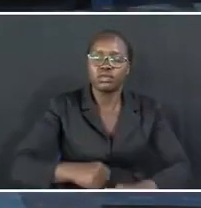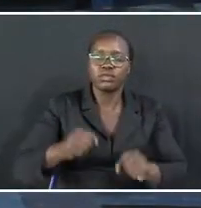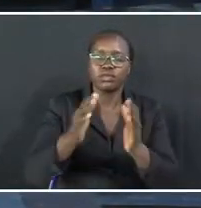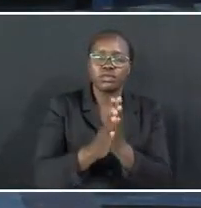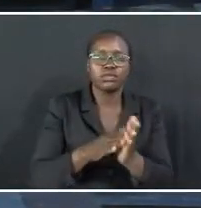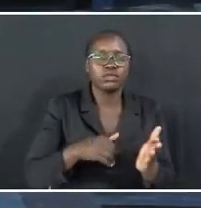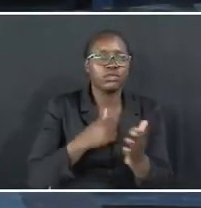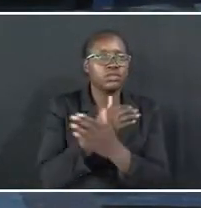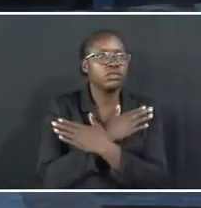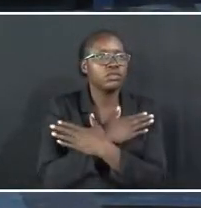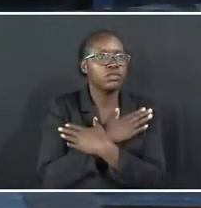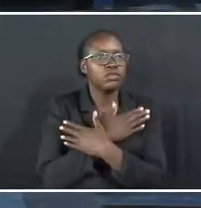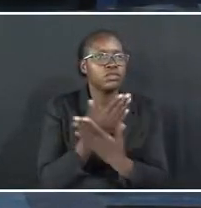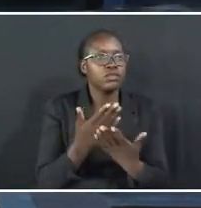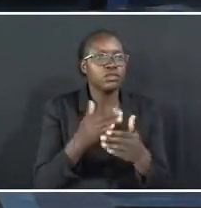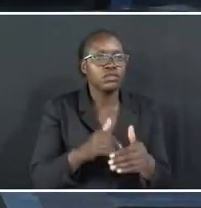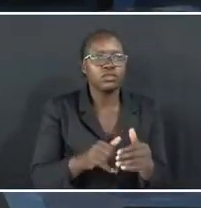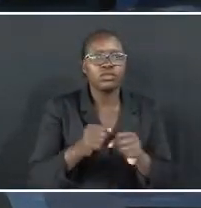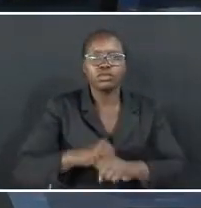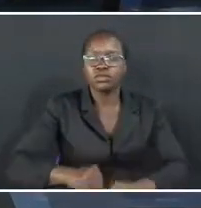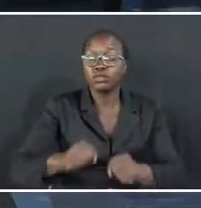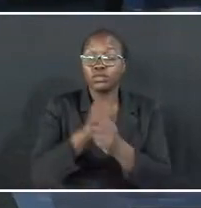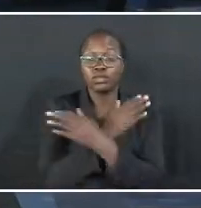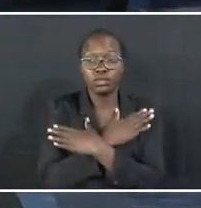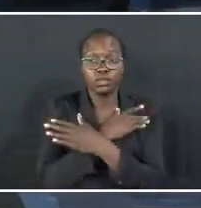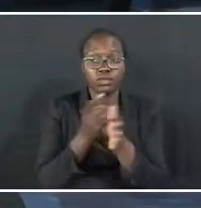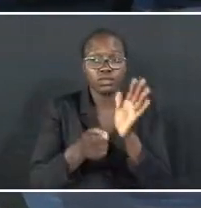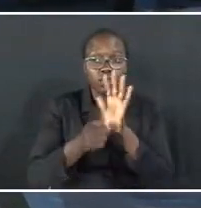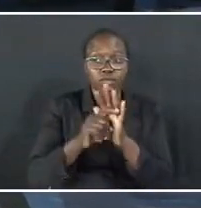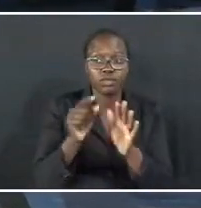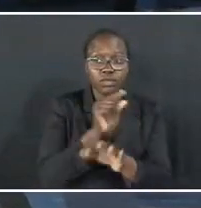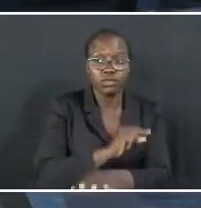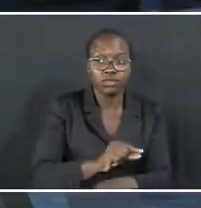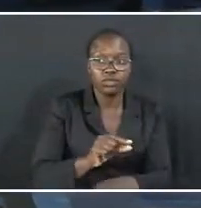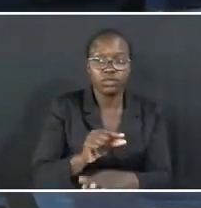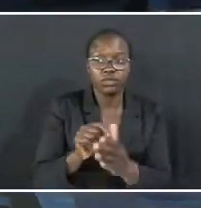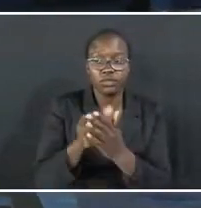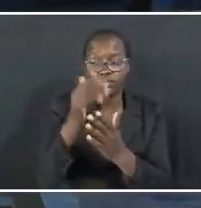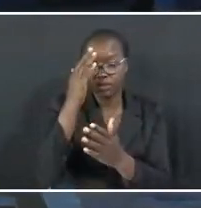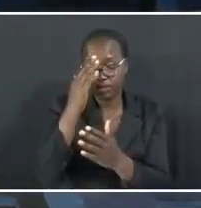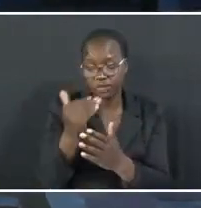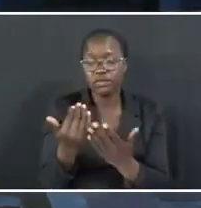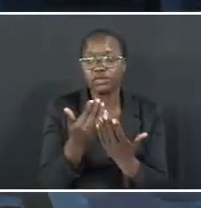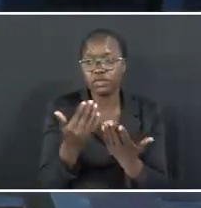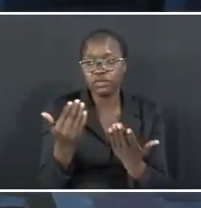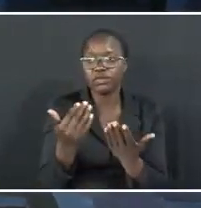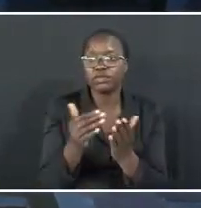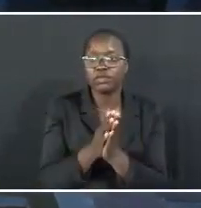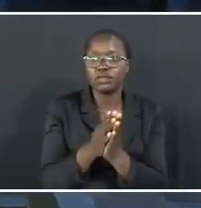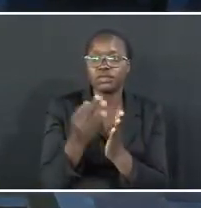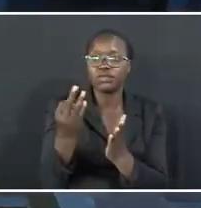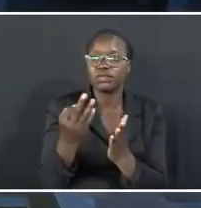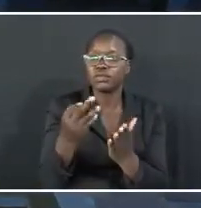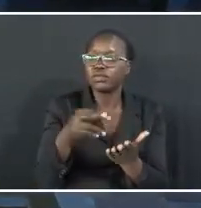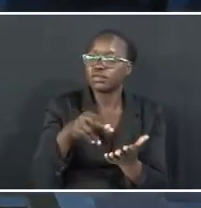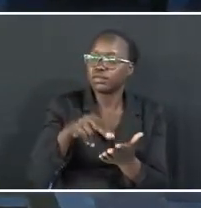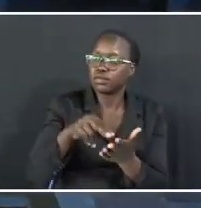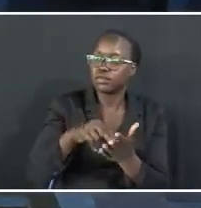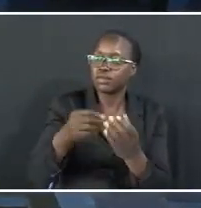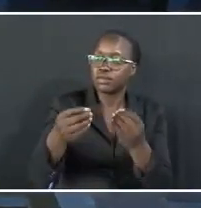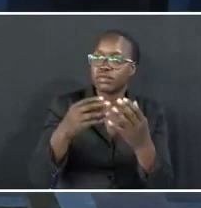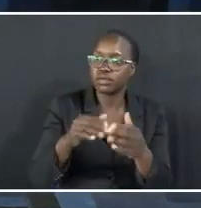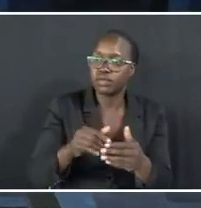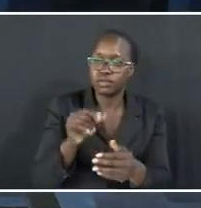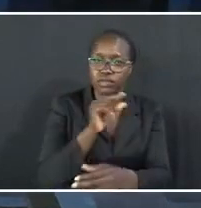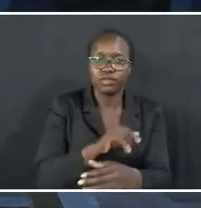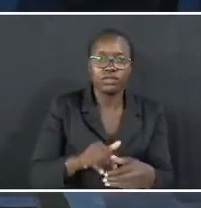master and my friend. And following your master and your friend requires his grace. That is why that third stanza tells you that, God, give me grace